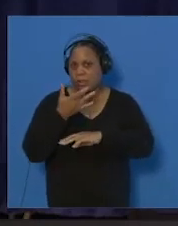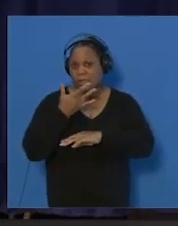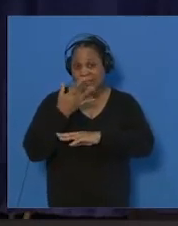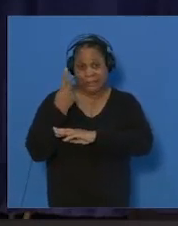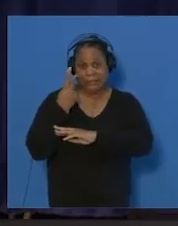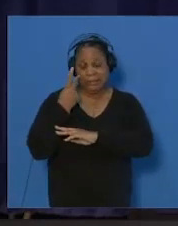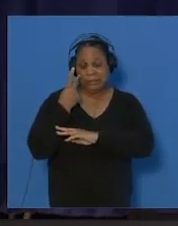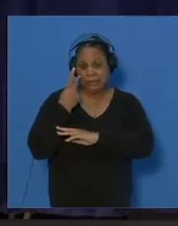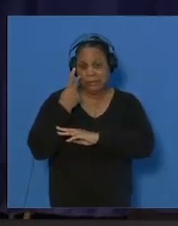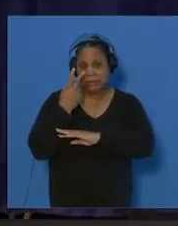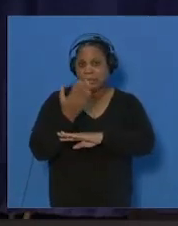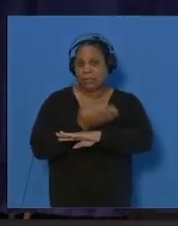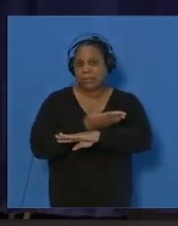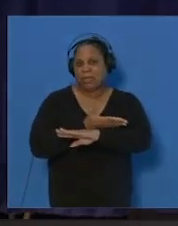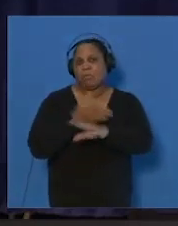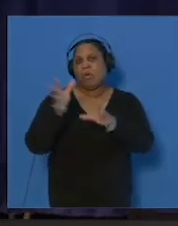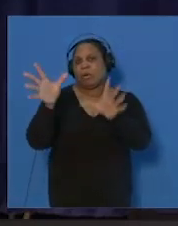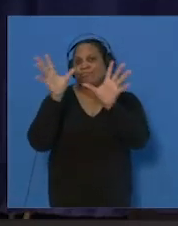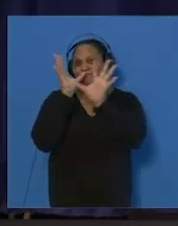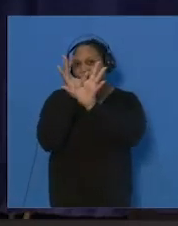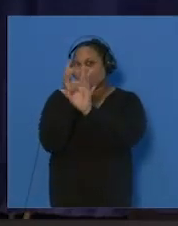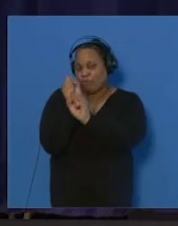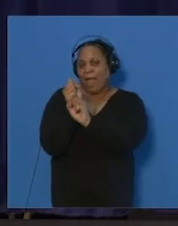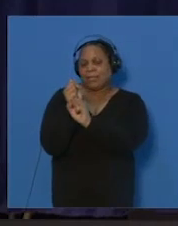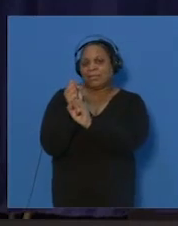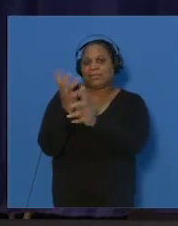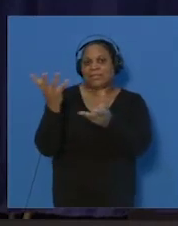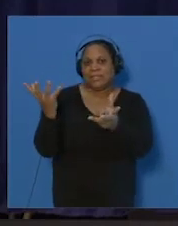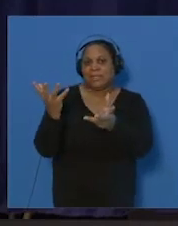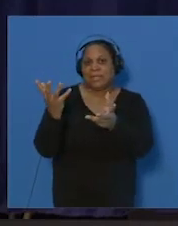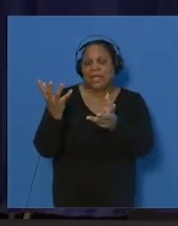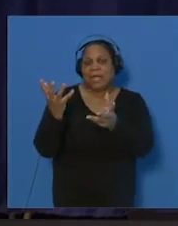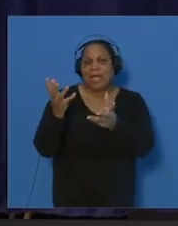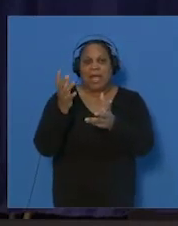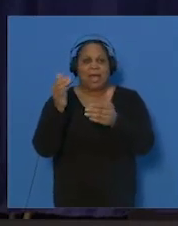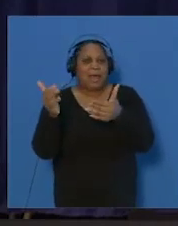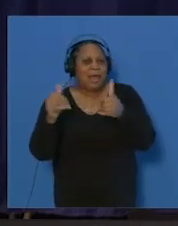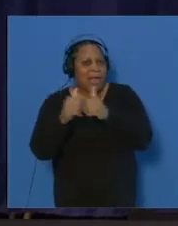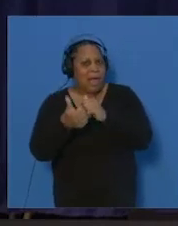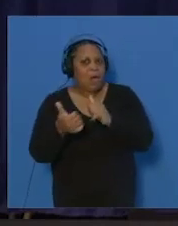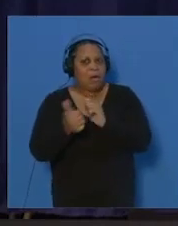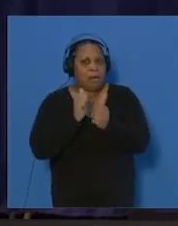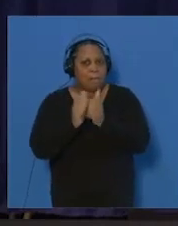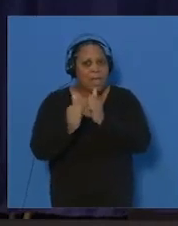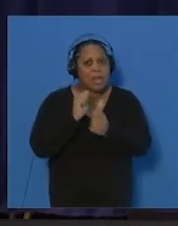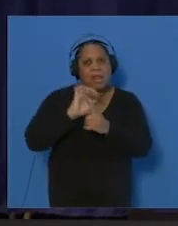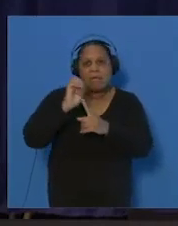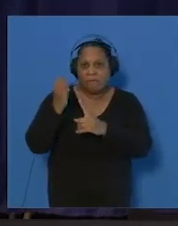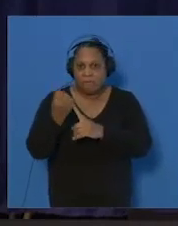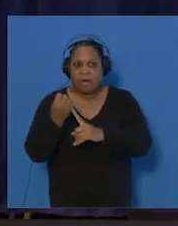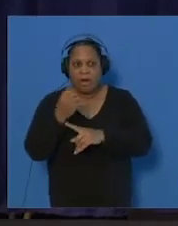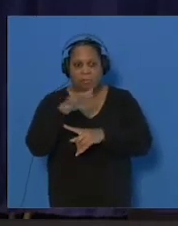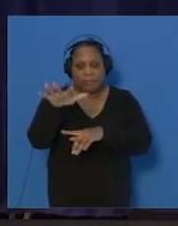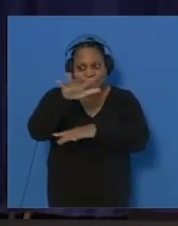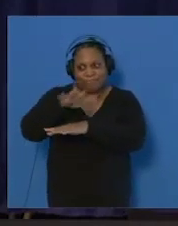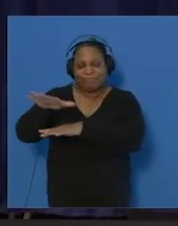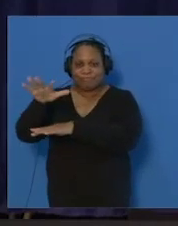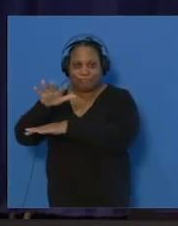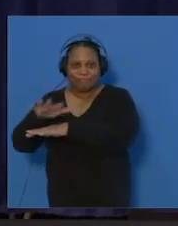see to make the island more attractive in what's going to be a very competitive environment among